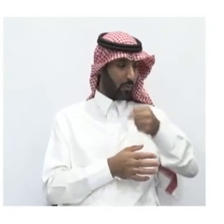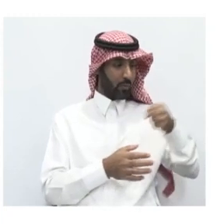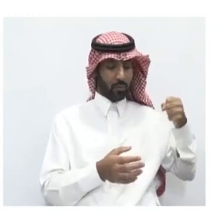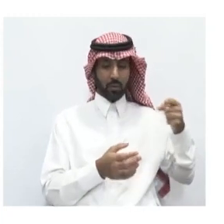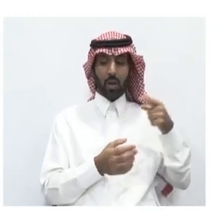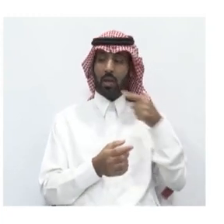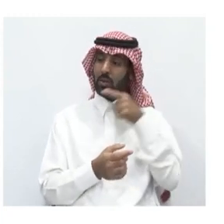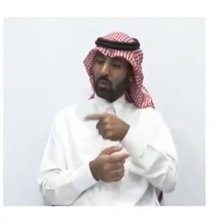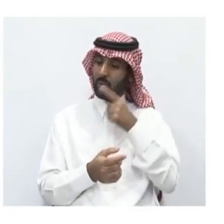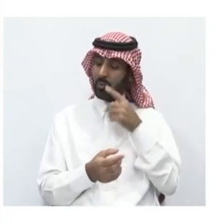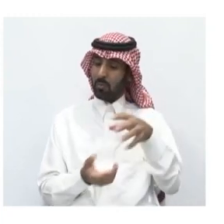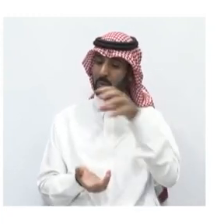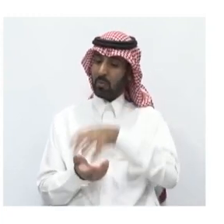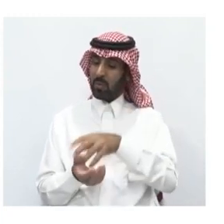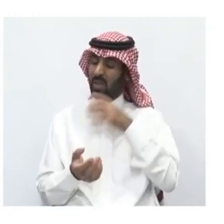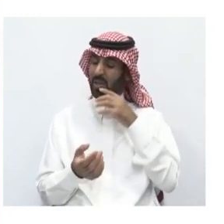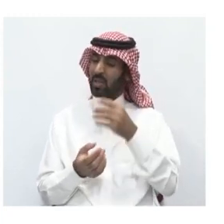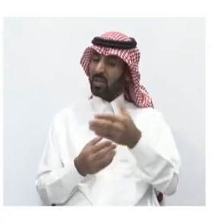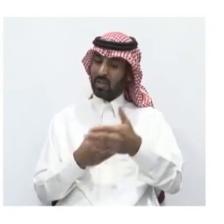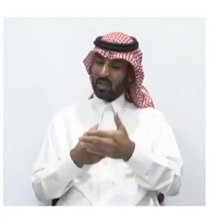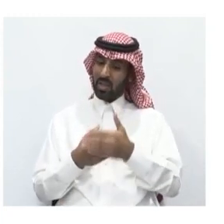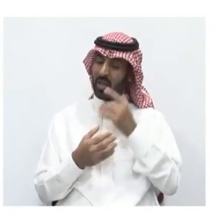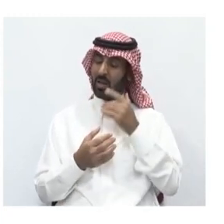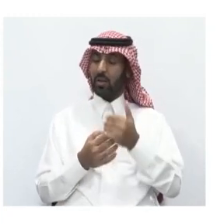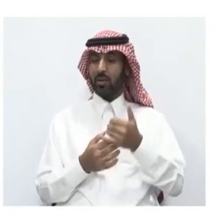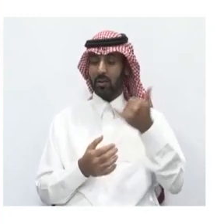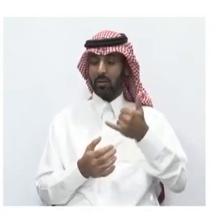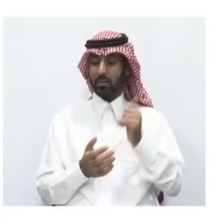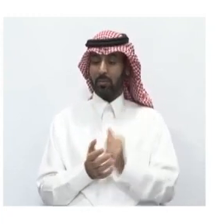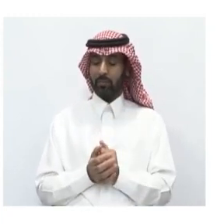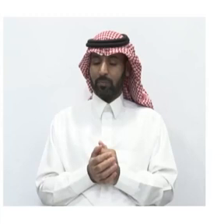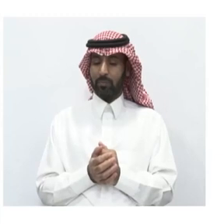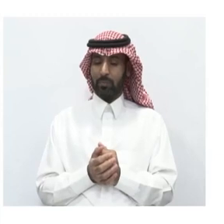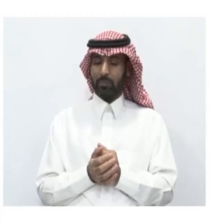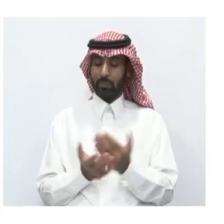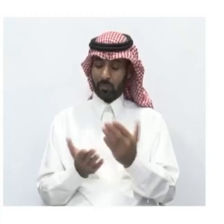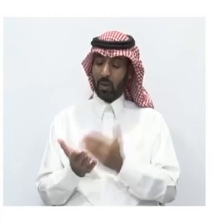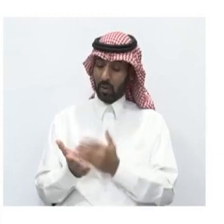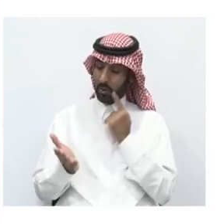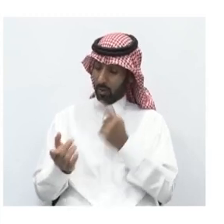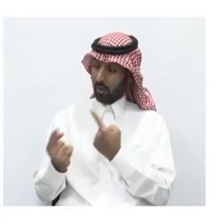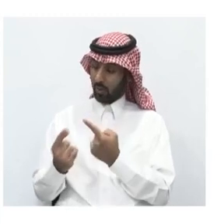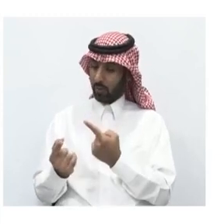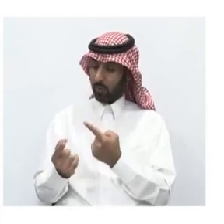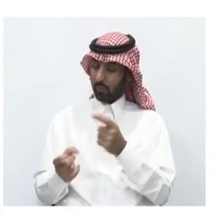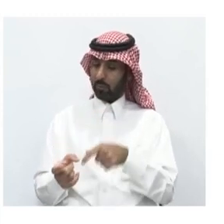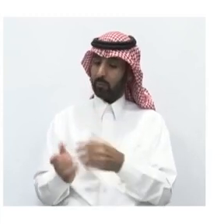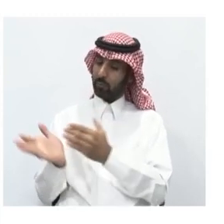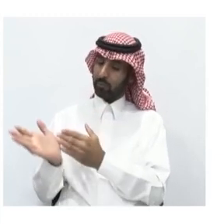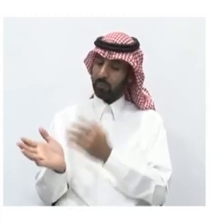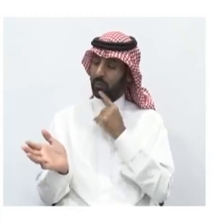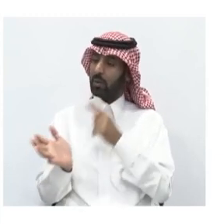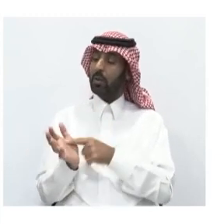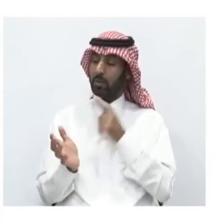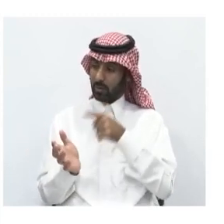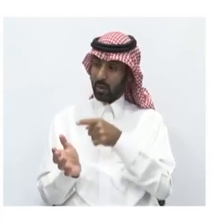the back. Could I see your ticket, please? Sure. Why? Sir. The empty window seat at the front of the plane is your